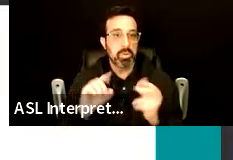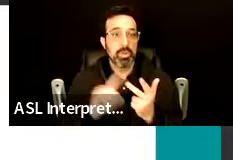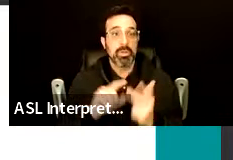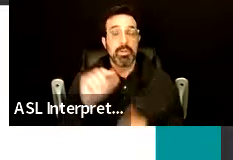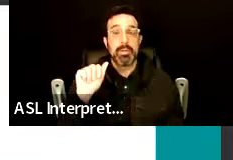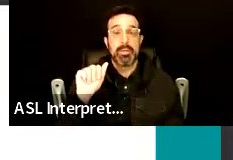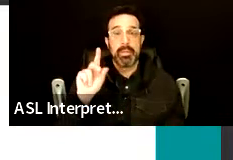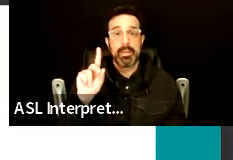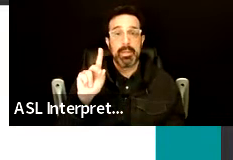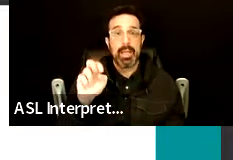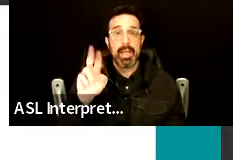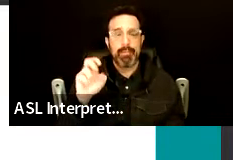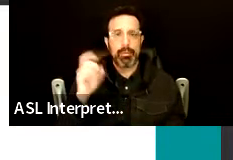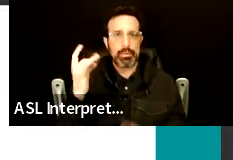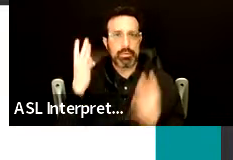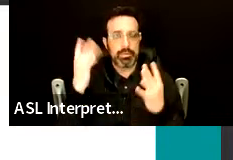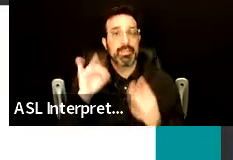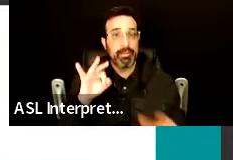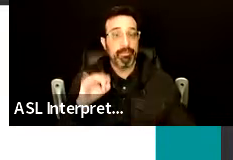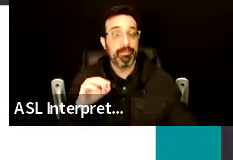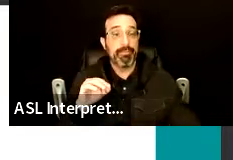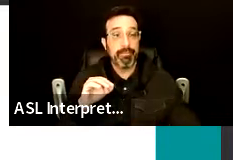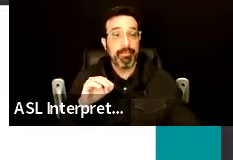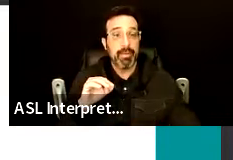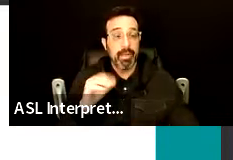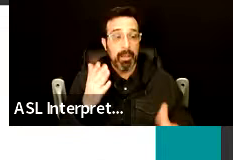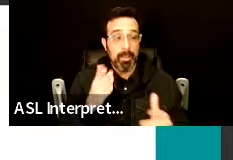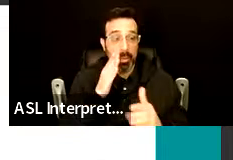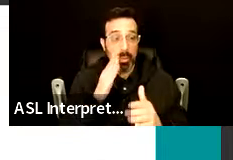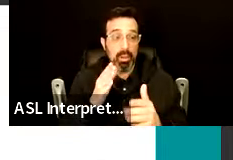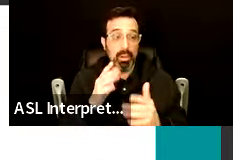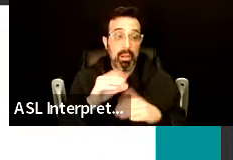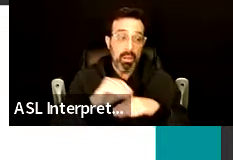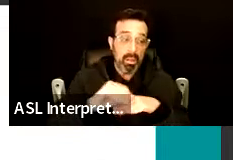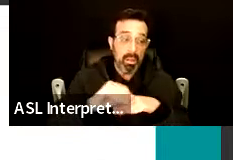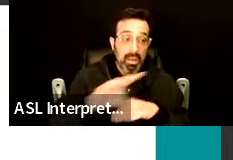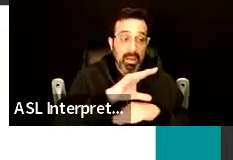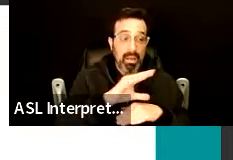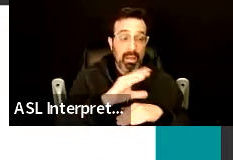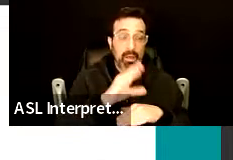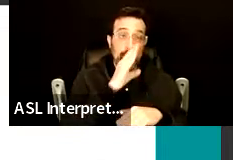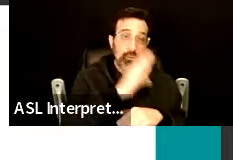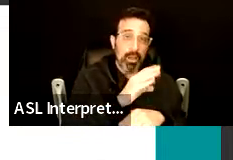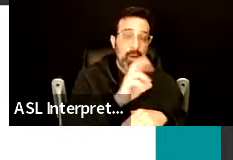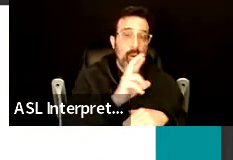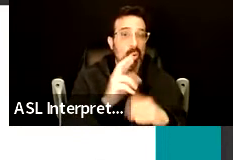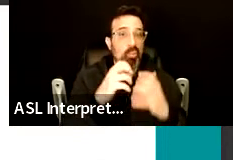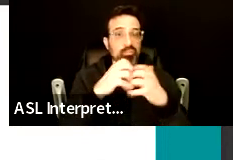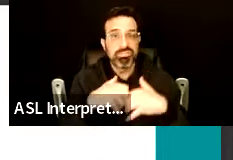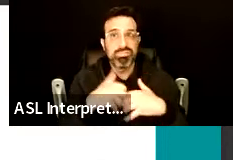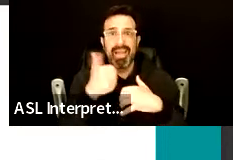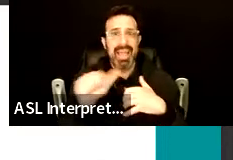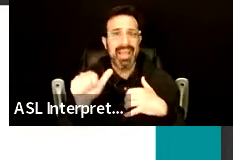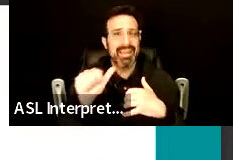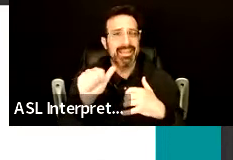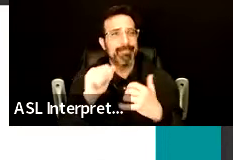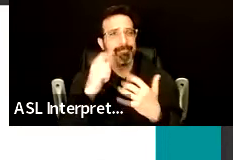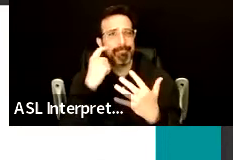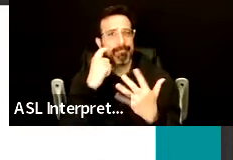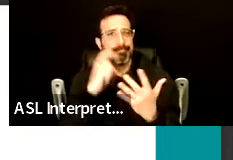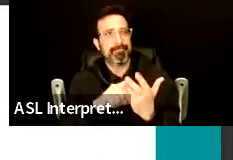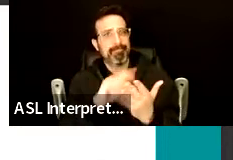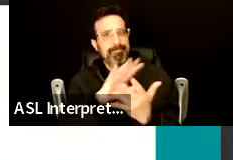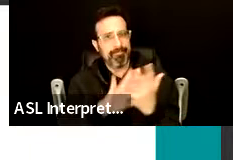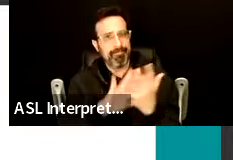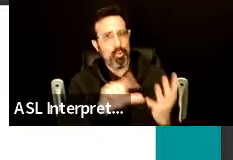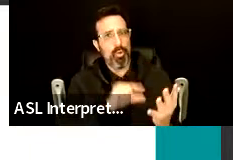is found when an undertaking may alter directly or indirectly any of the characteristics of a historic property that qualify